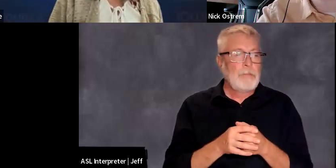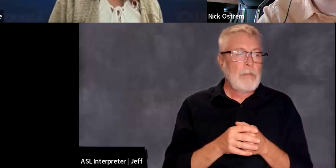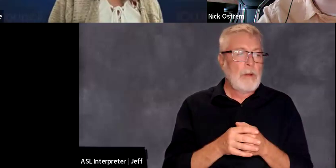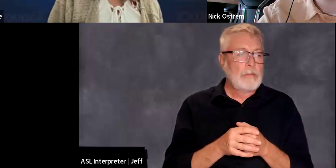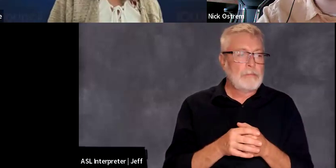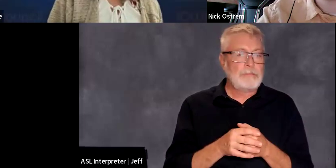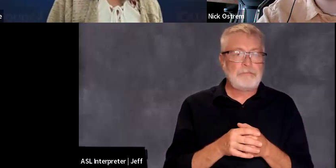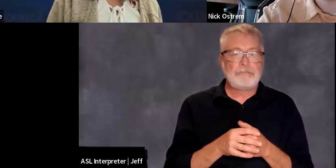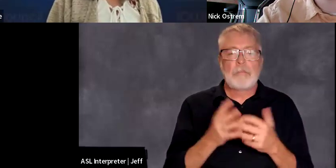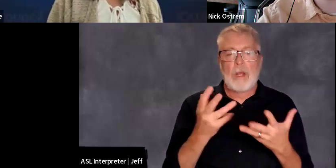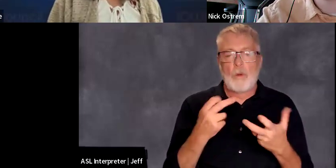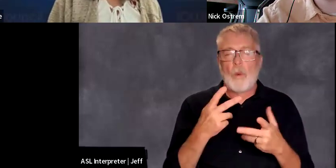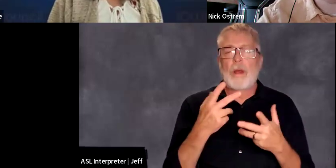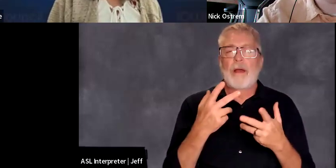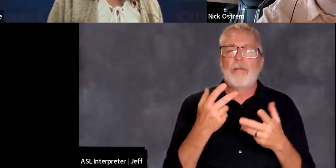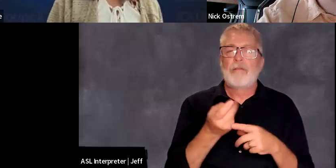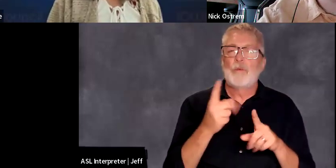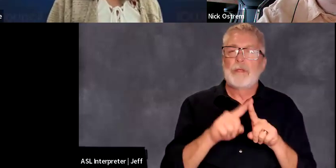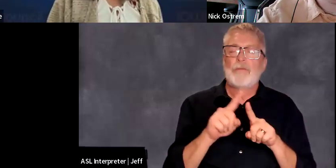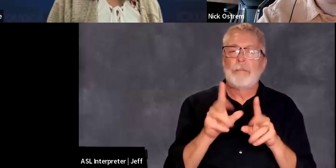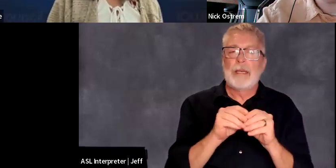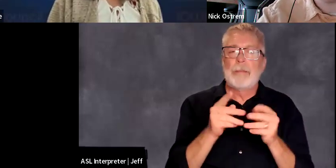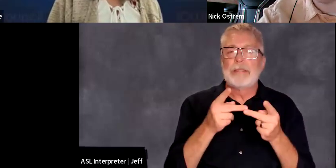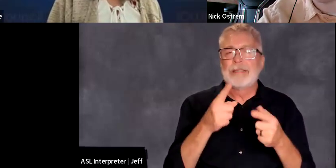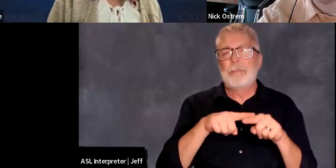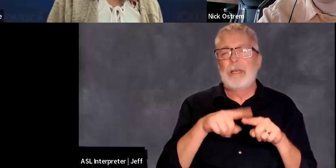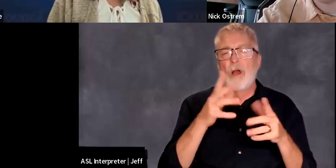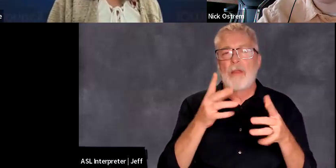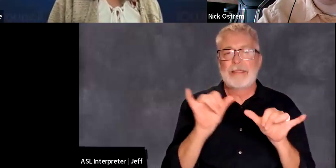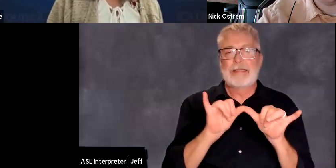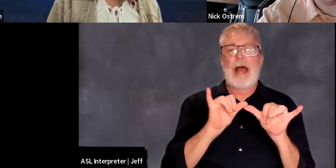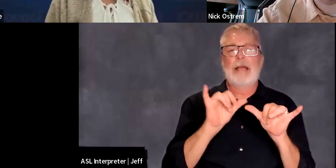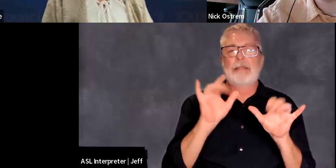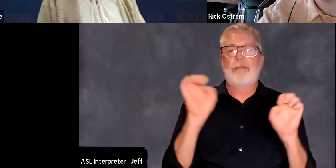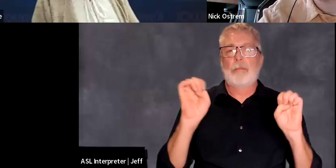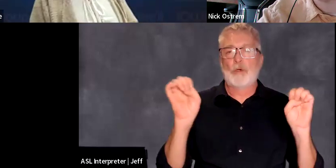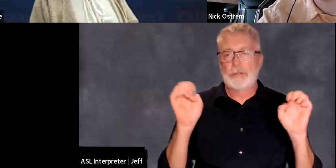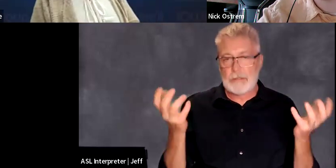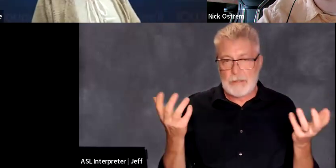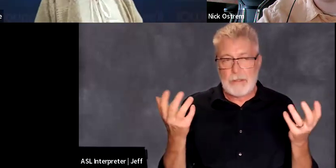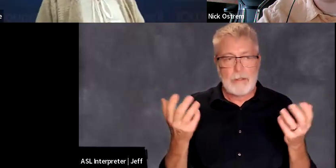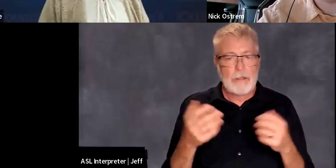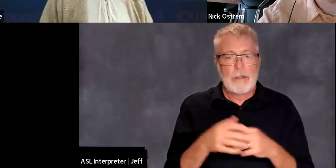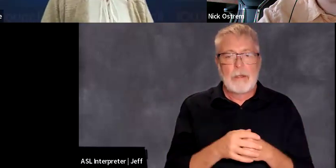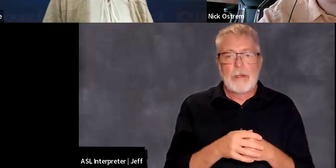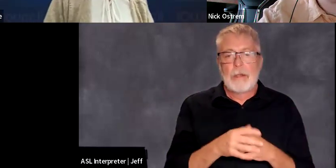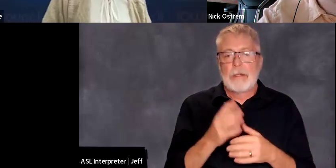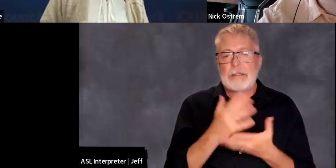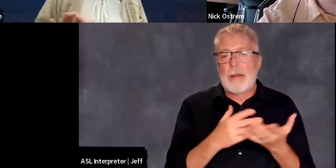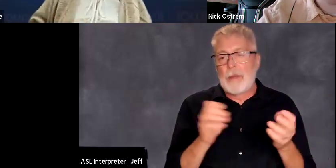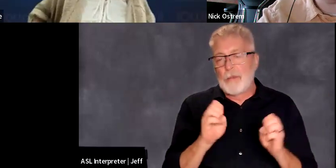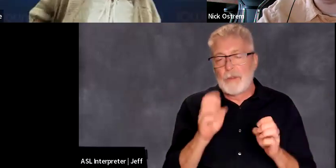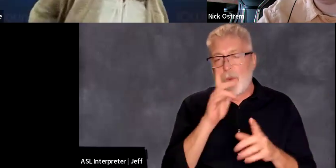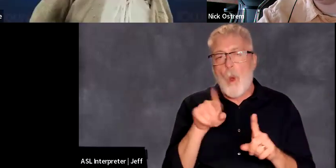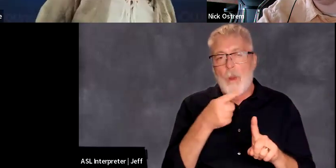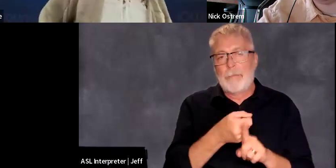you want to have a few different meeting places depending on the scale of the emergency. There's some that are only going to affect